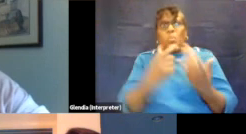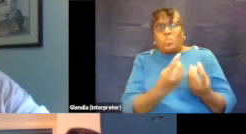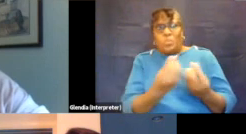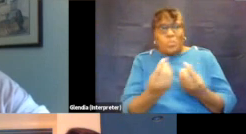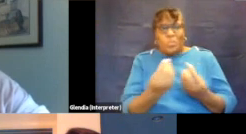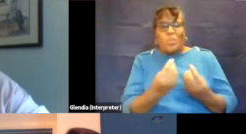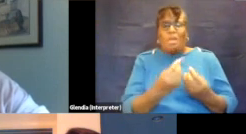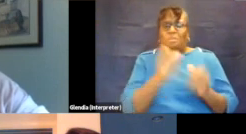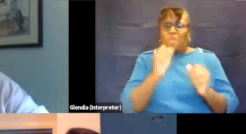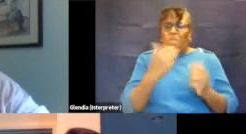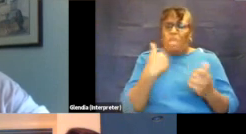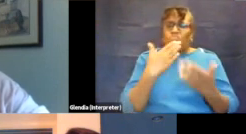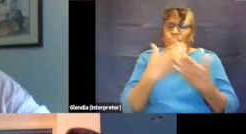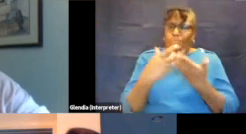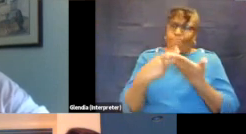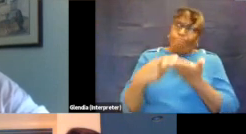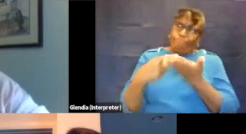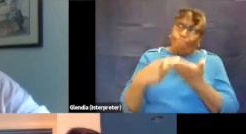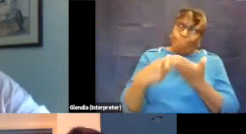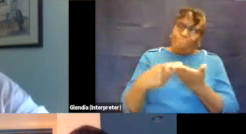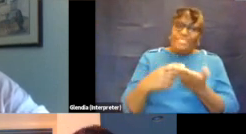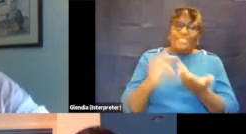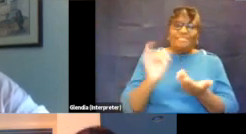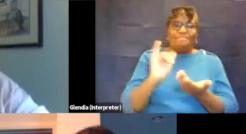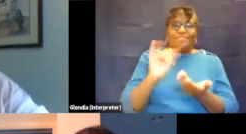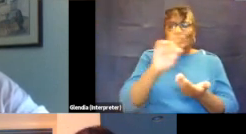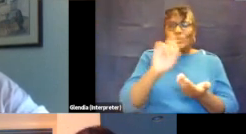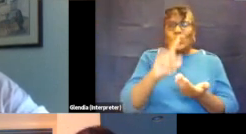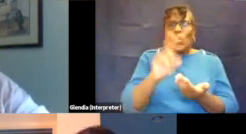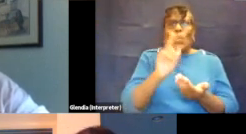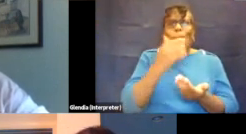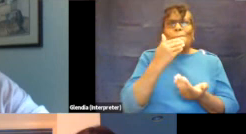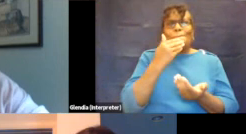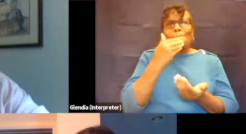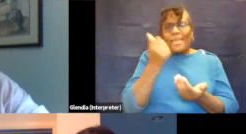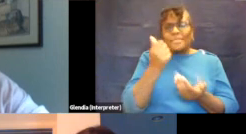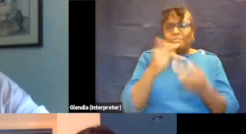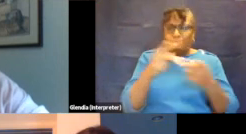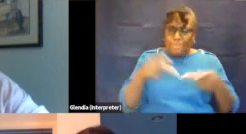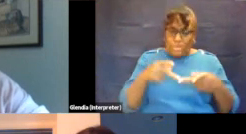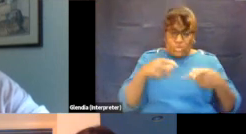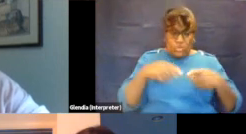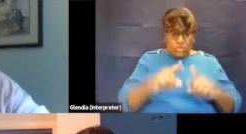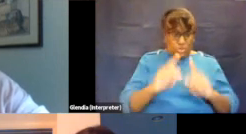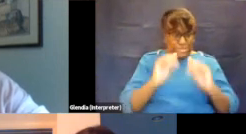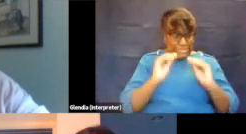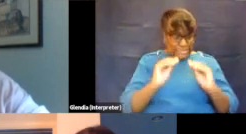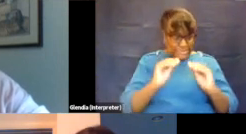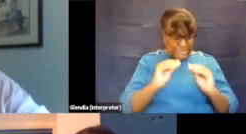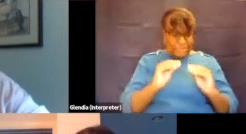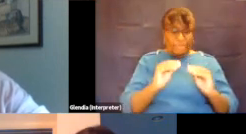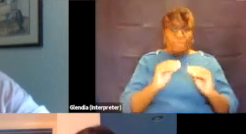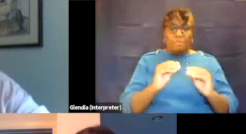great dialogue. So questions like, where's the best location for my child to be during instruction? An activity